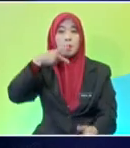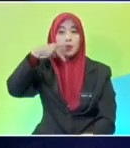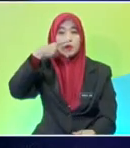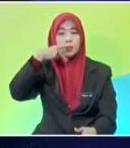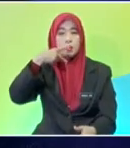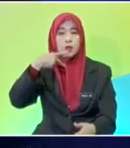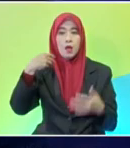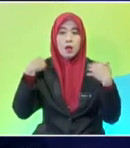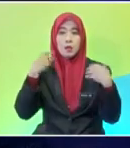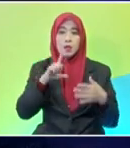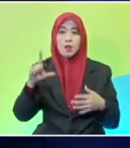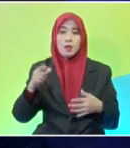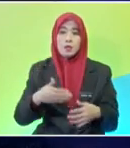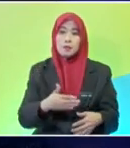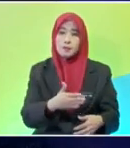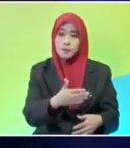fish.